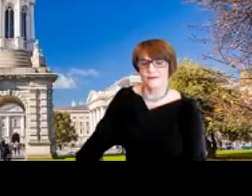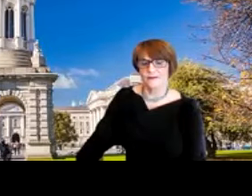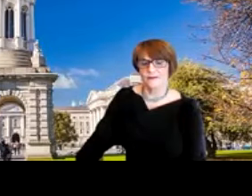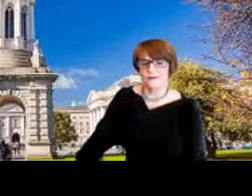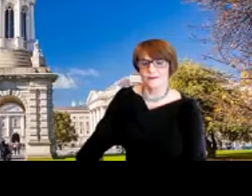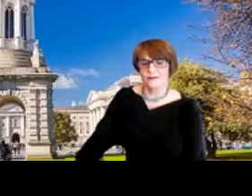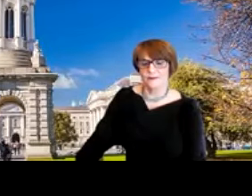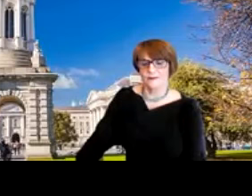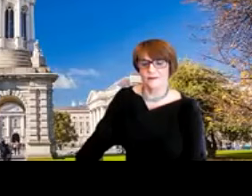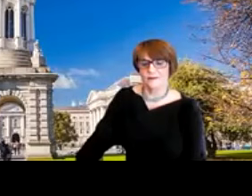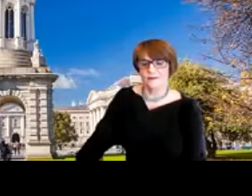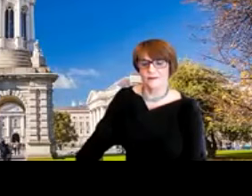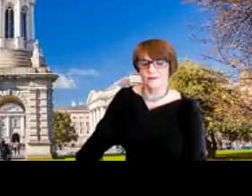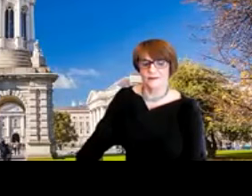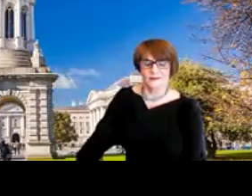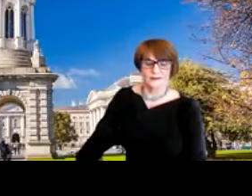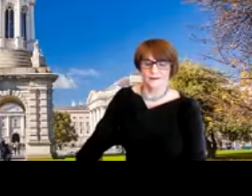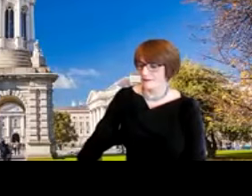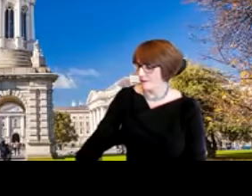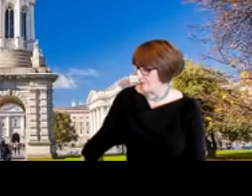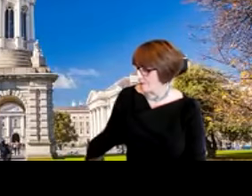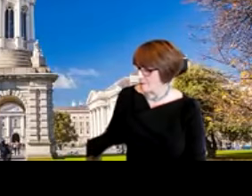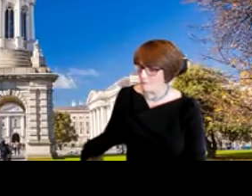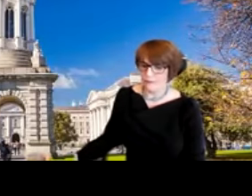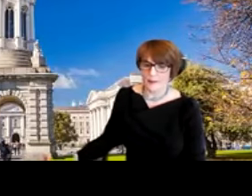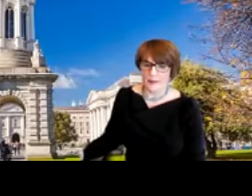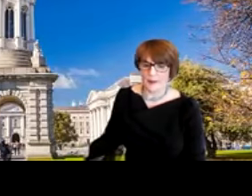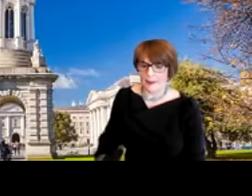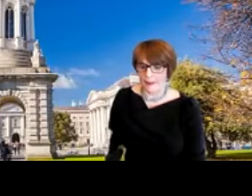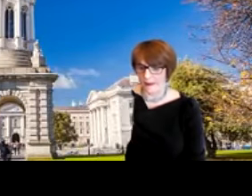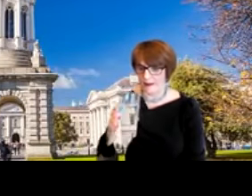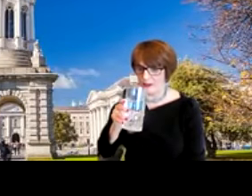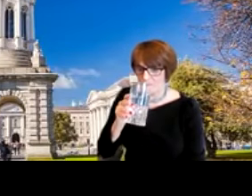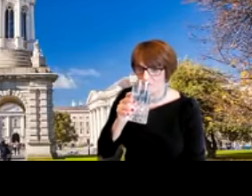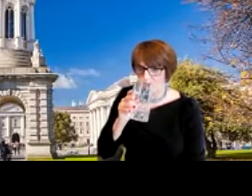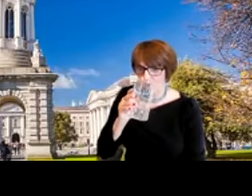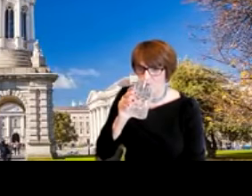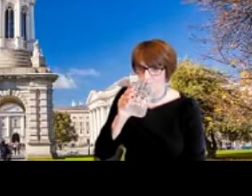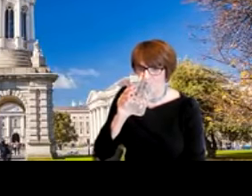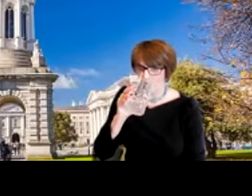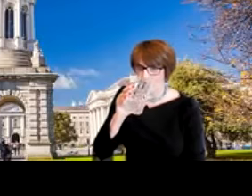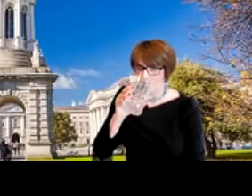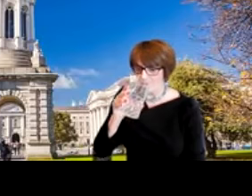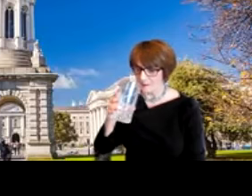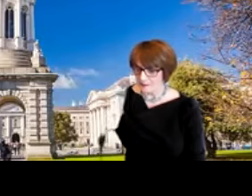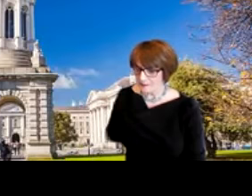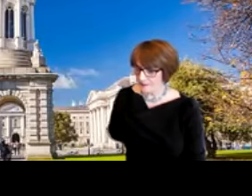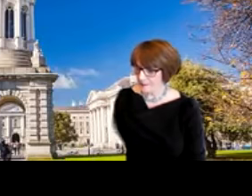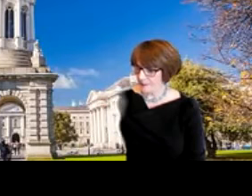difficult times. 9 out of 10 people in the survey identified new pursuits during the pandemic.